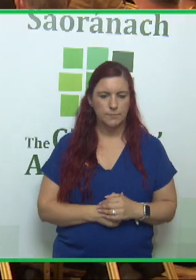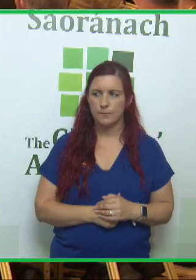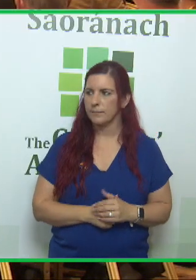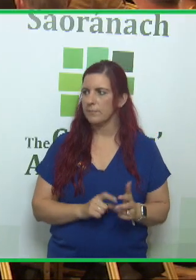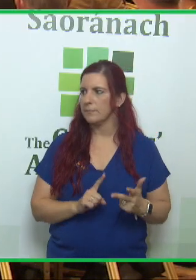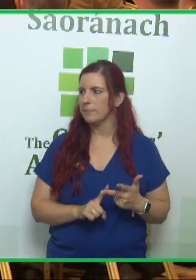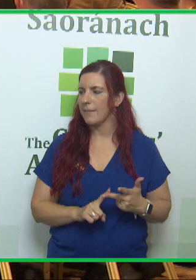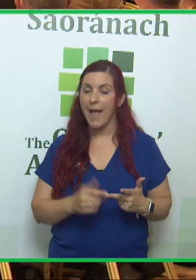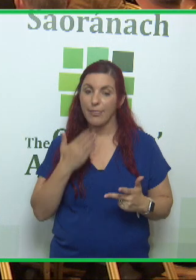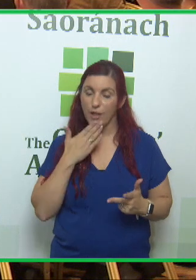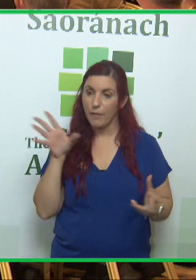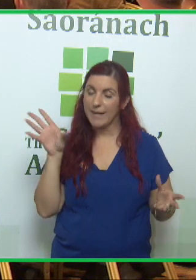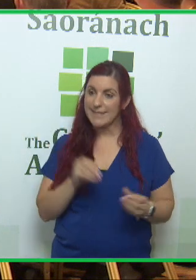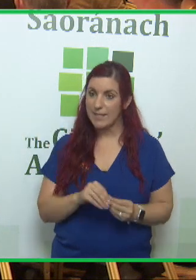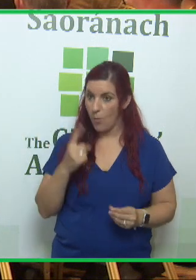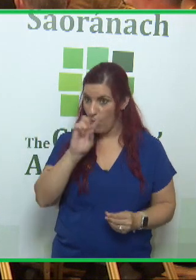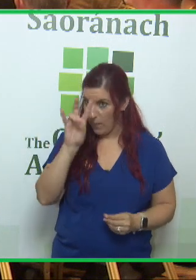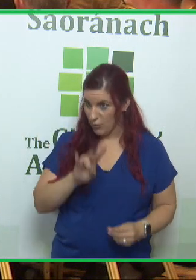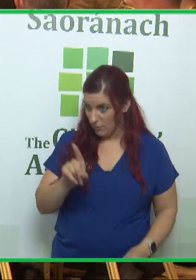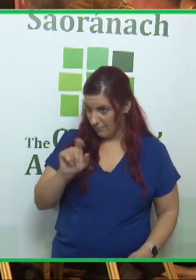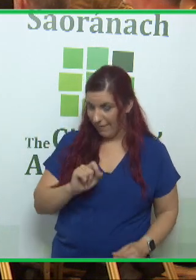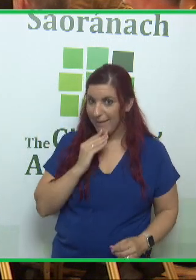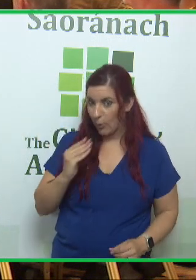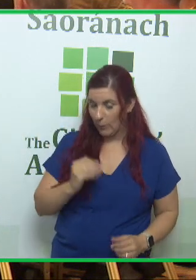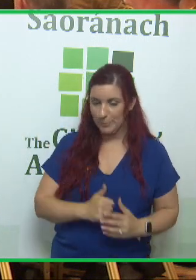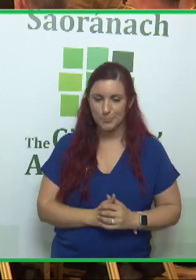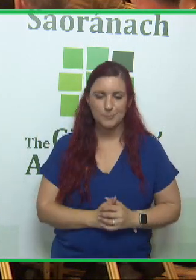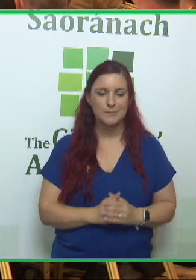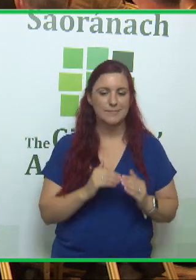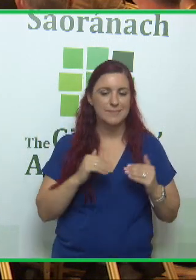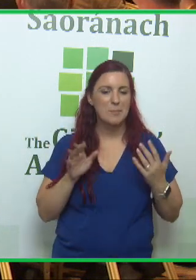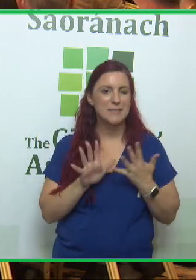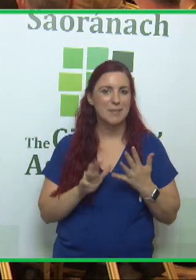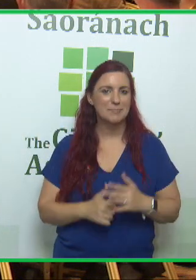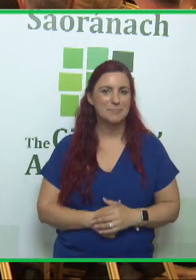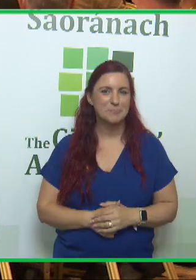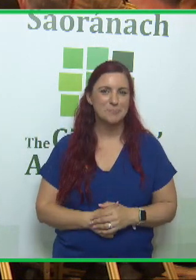Thank you for being very compliant. And one question. Table number 10, please.